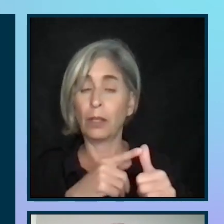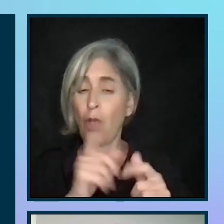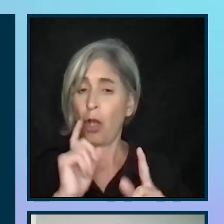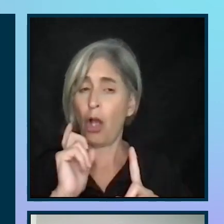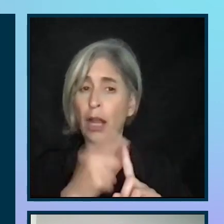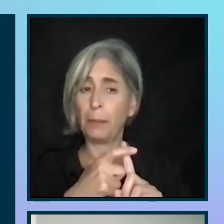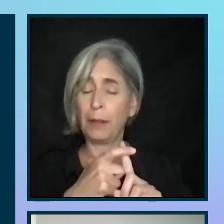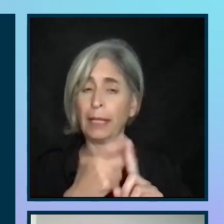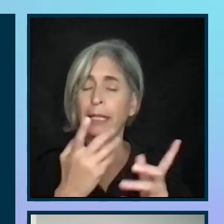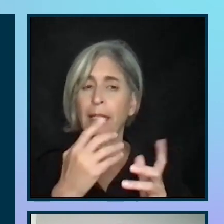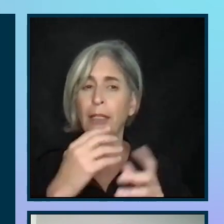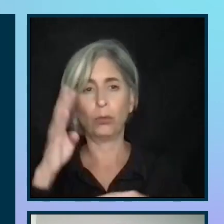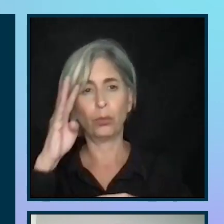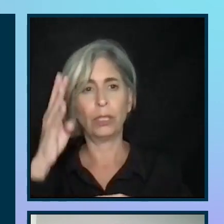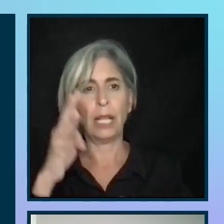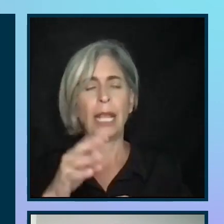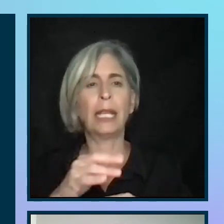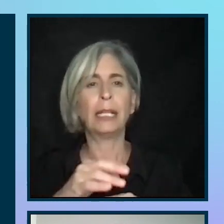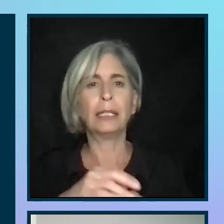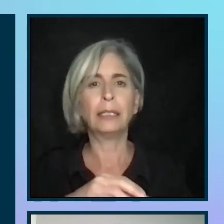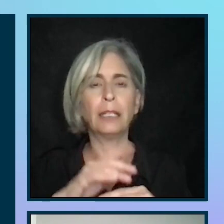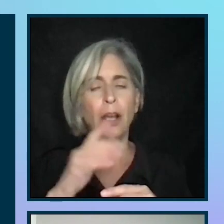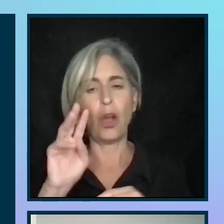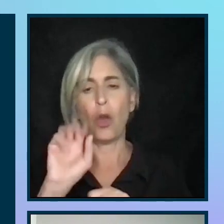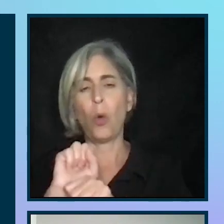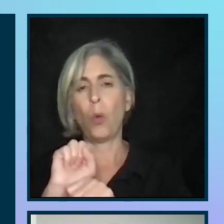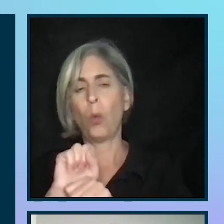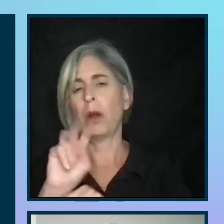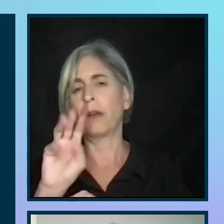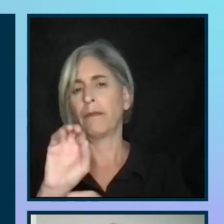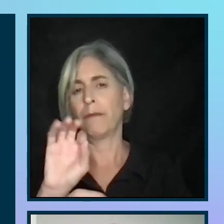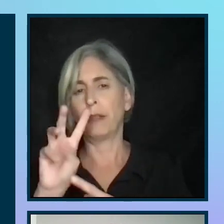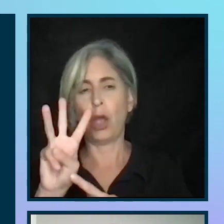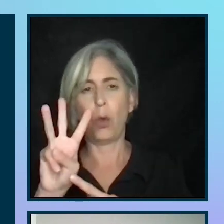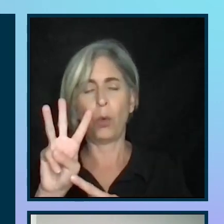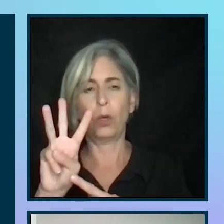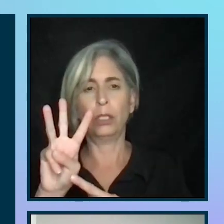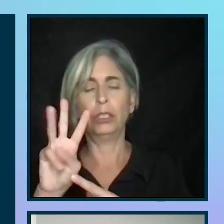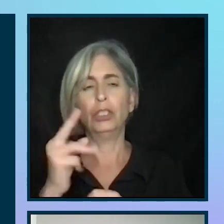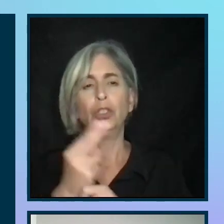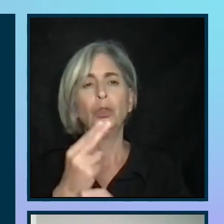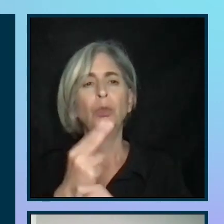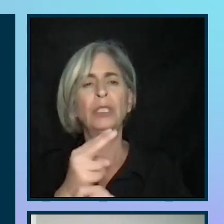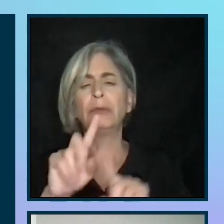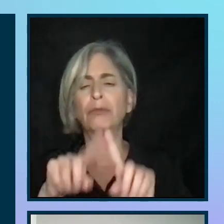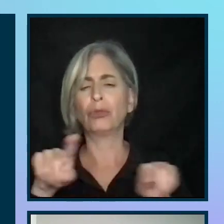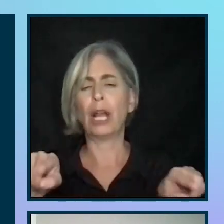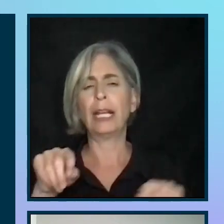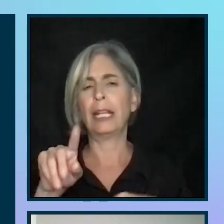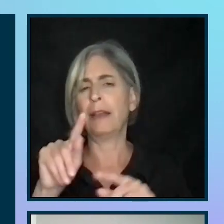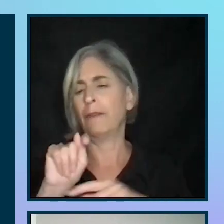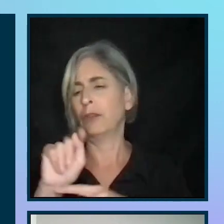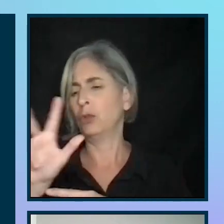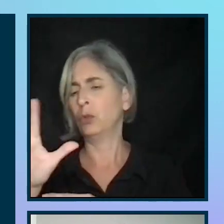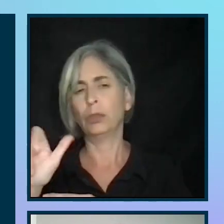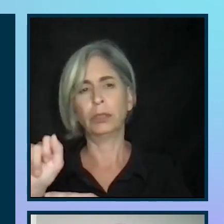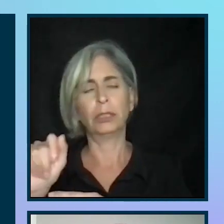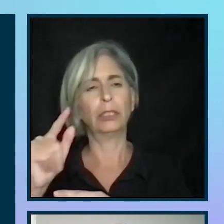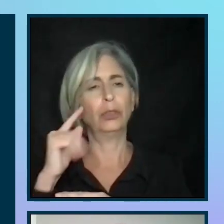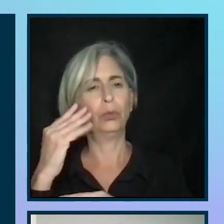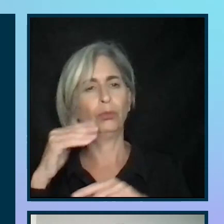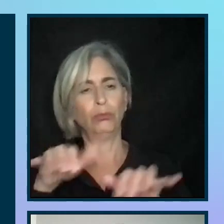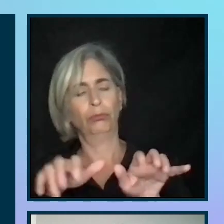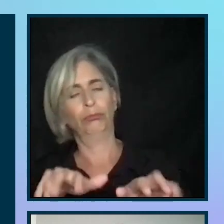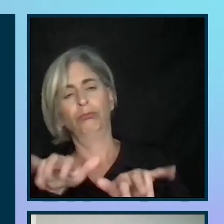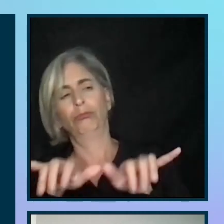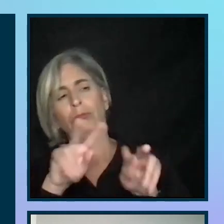automatically generate at different points in the workflow output using a variety of different tools to be able to gauge the quality of the work that's